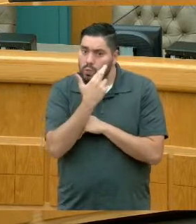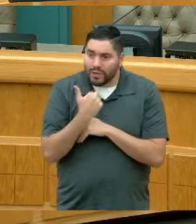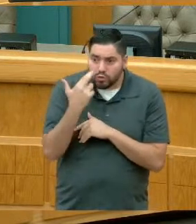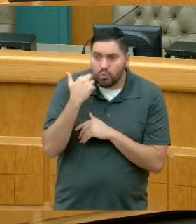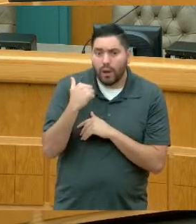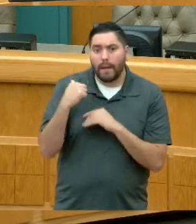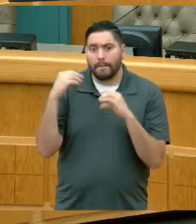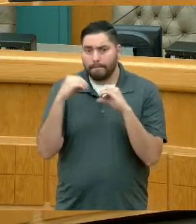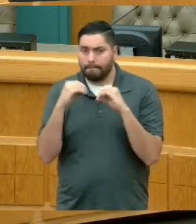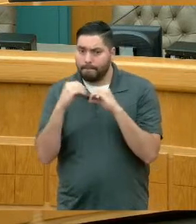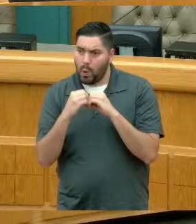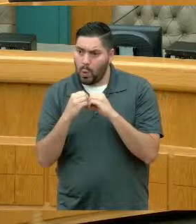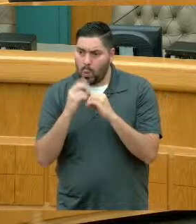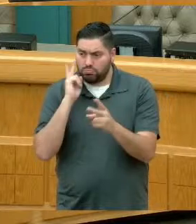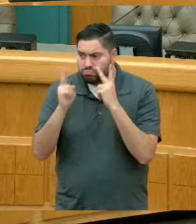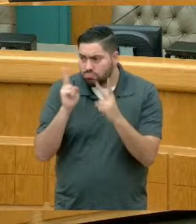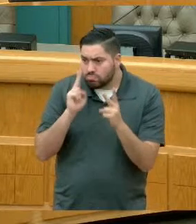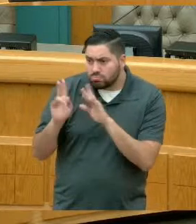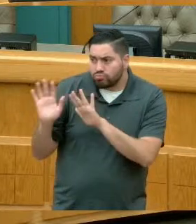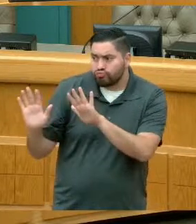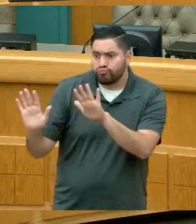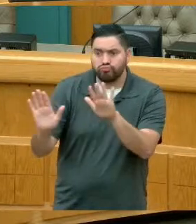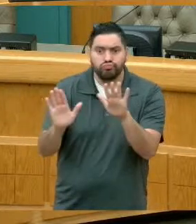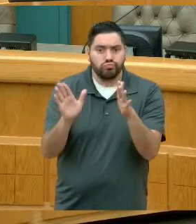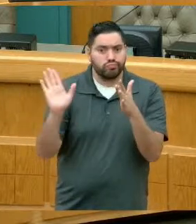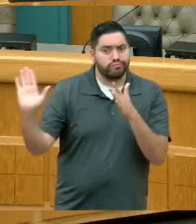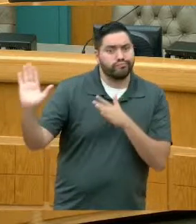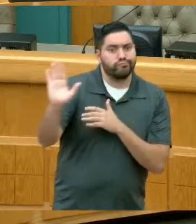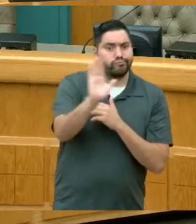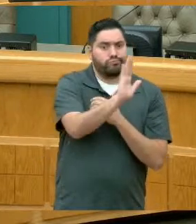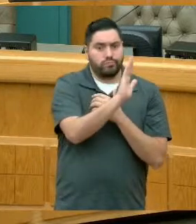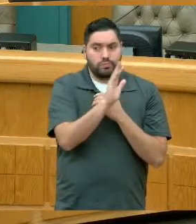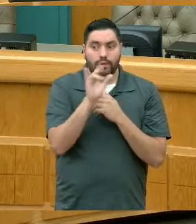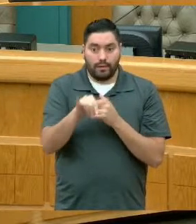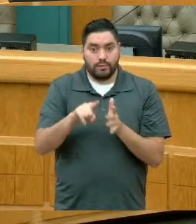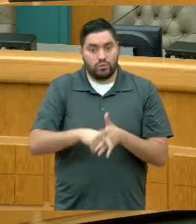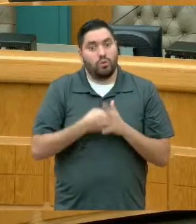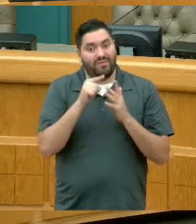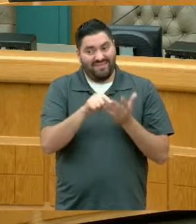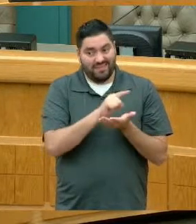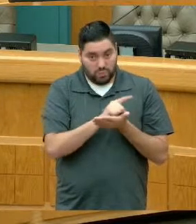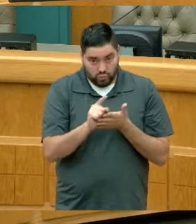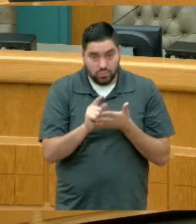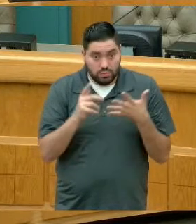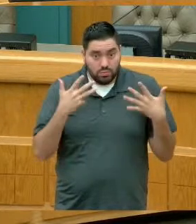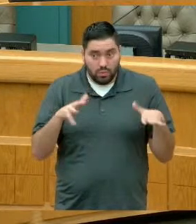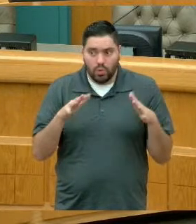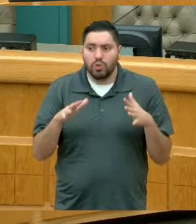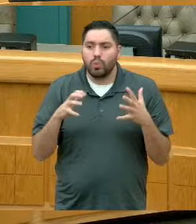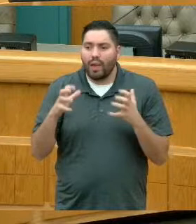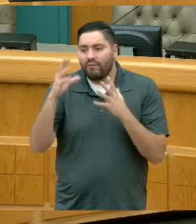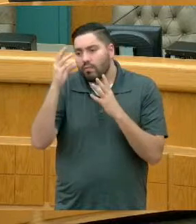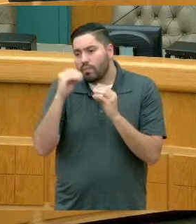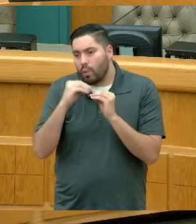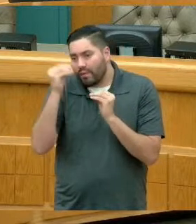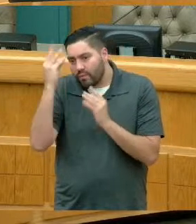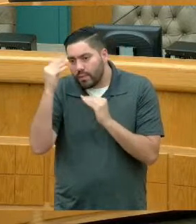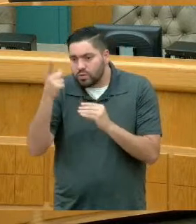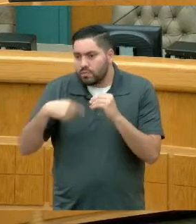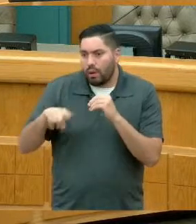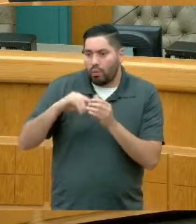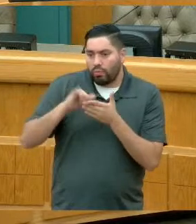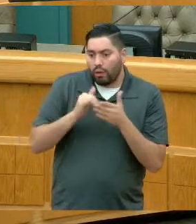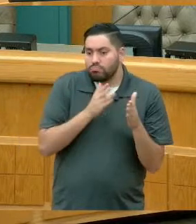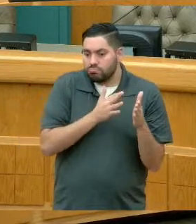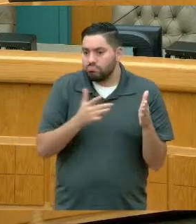the health inspectors, I should say, thank you tour, where we're going into restaurants and doing more visual inspection about